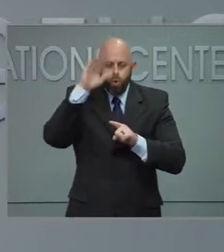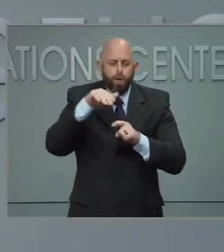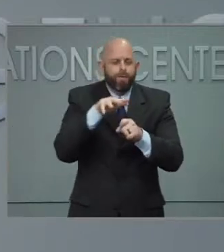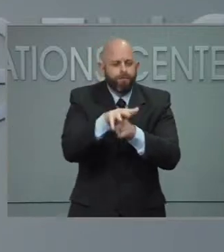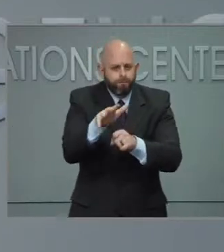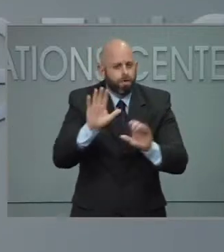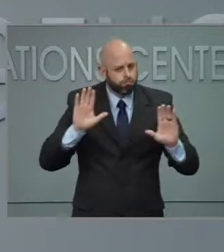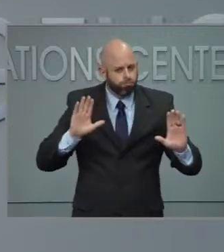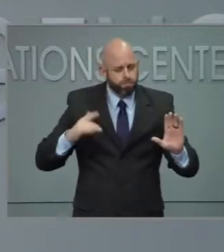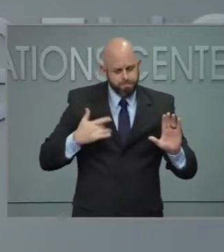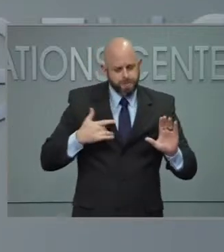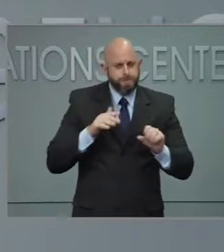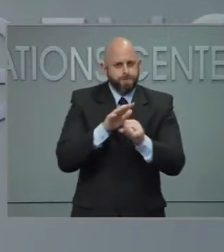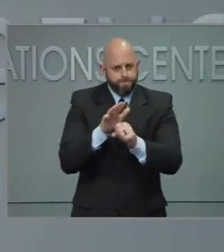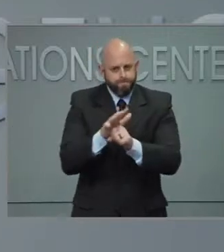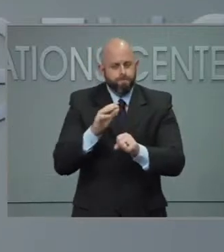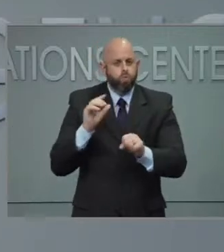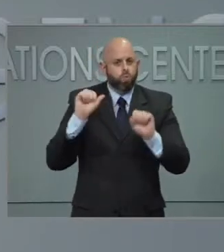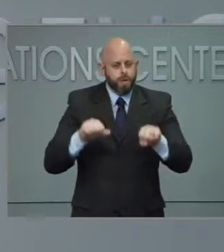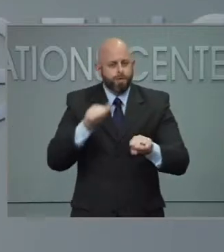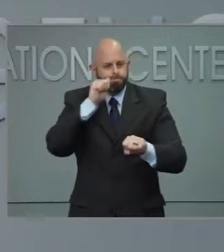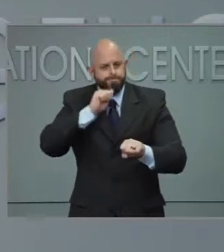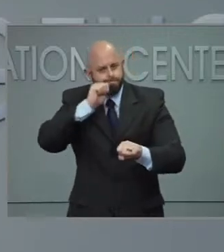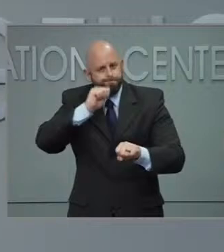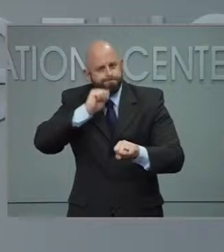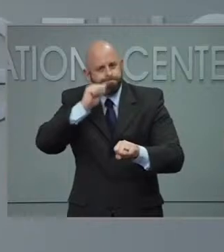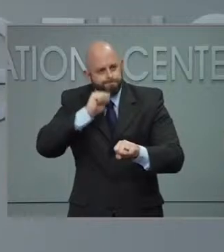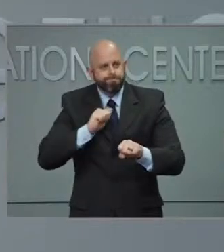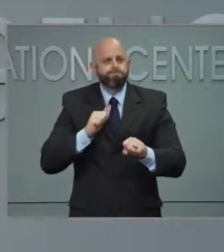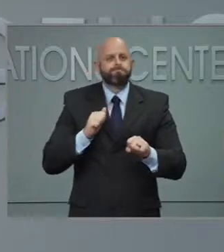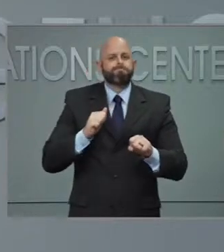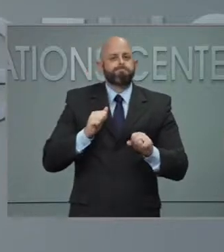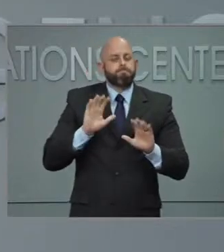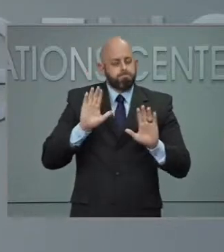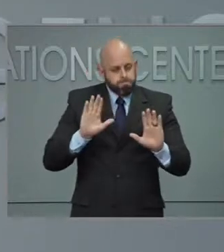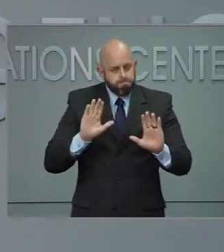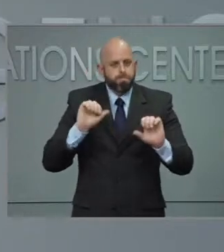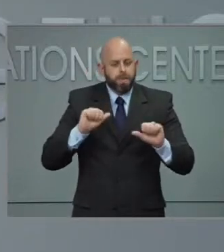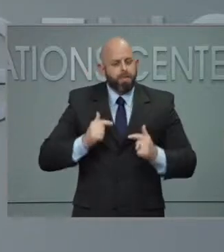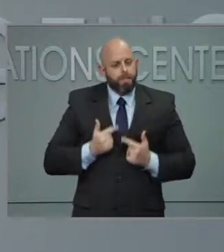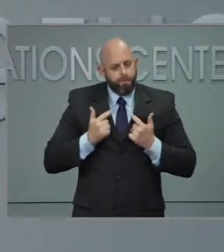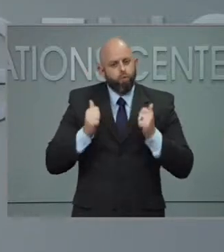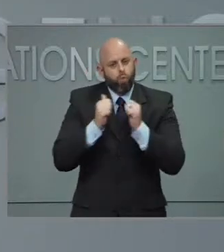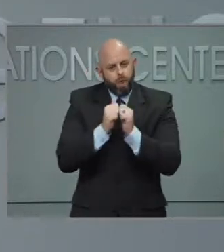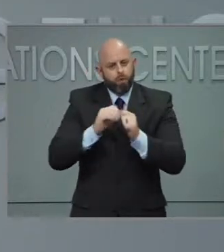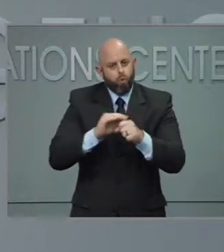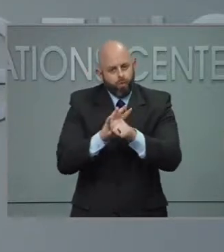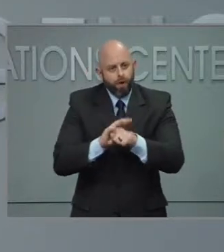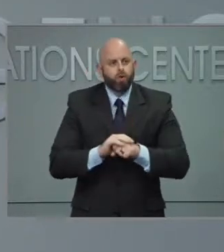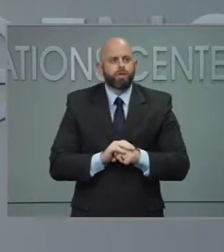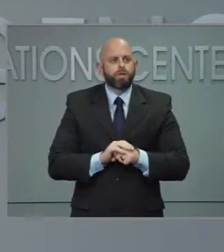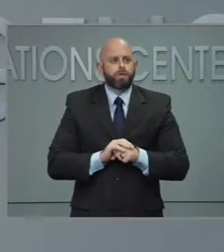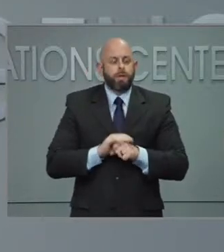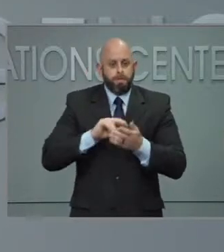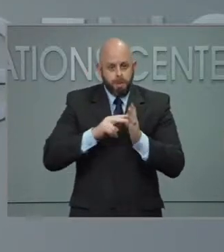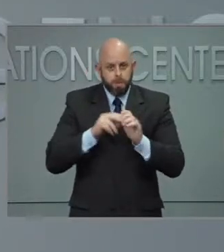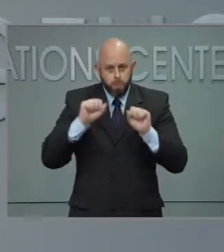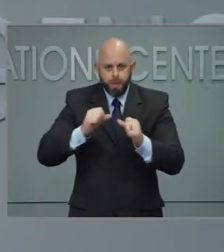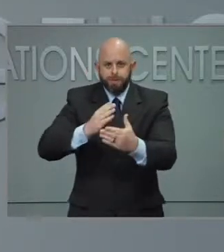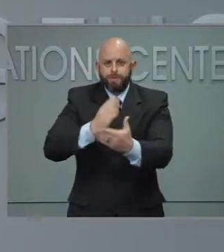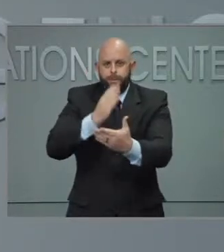our community that we can live with this virus, that we believe that we can lift things like the indoor mask